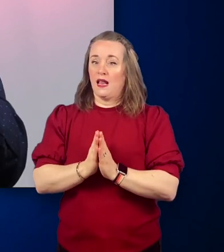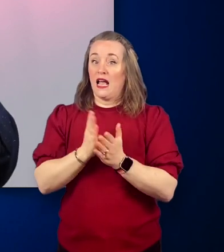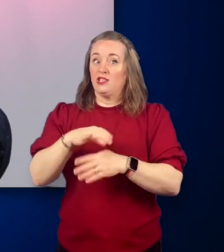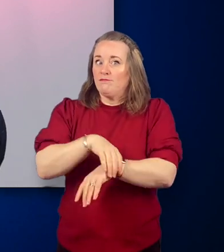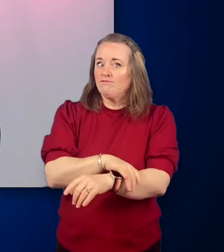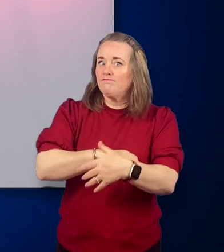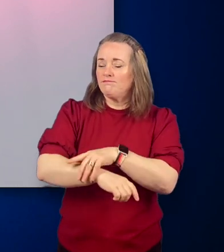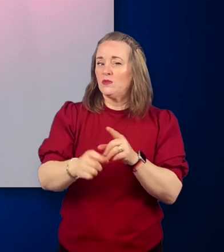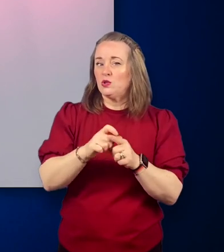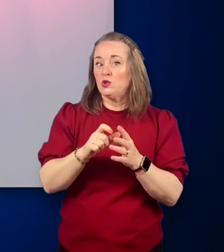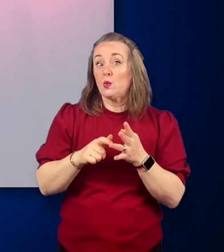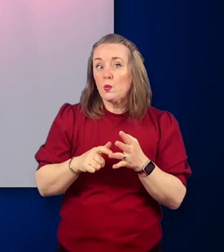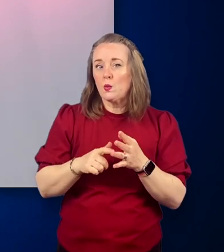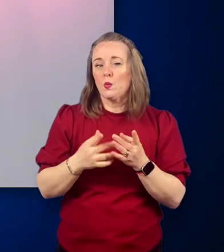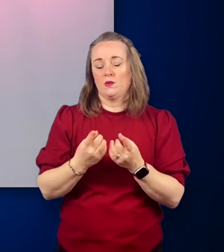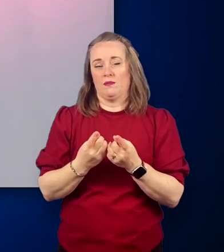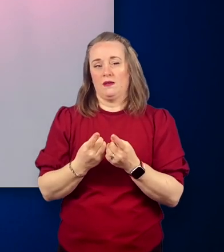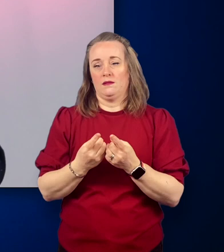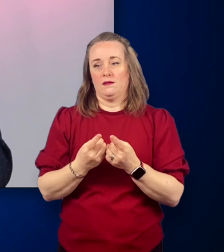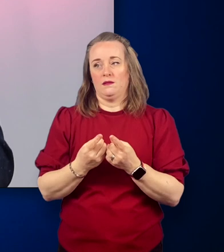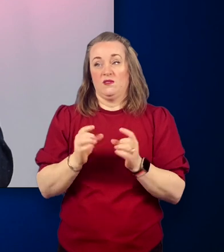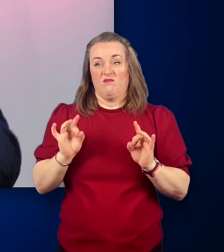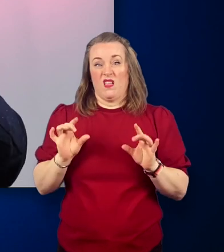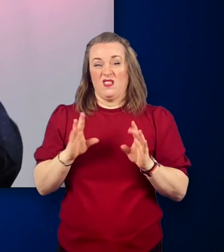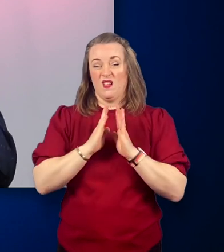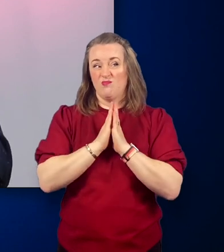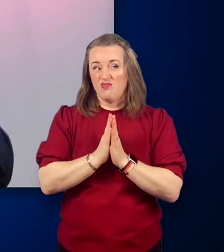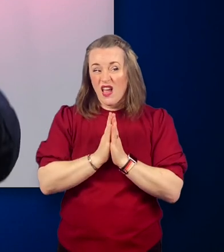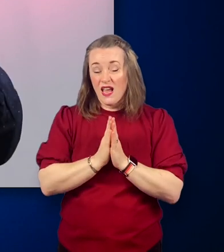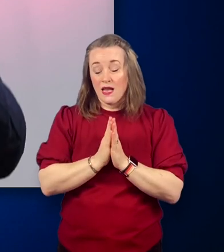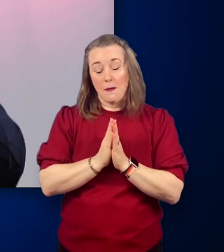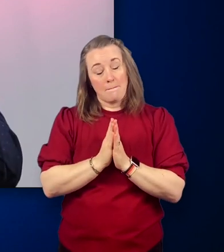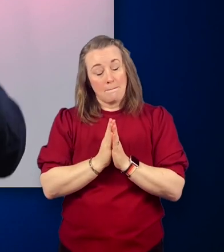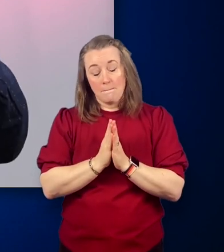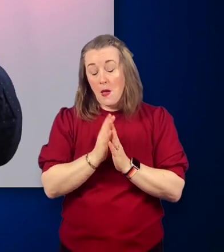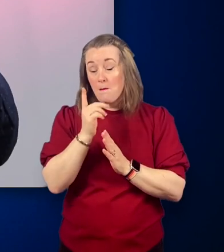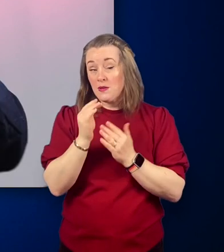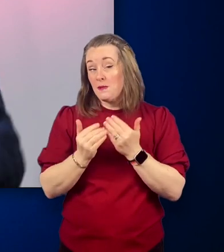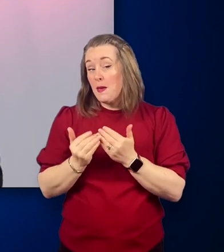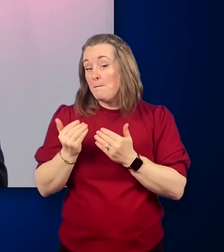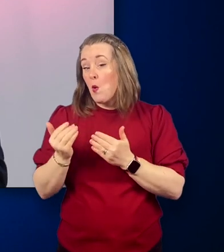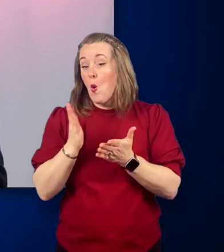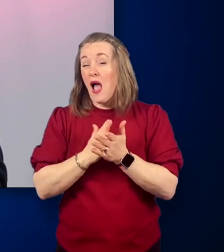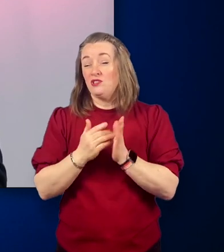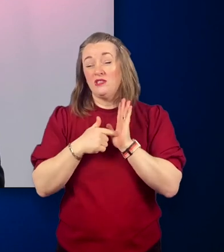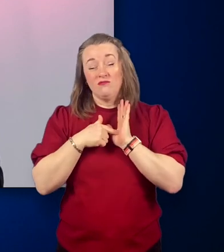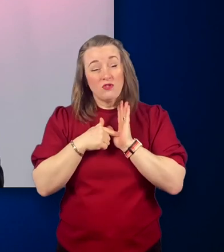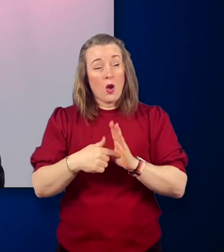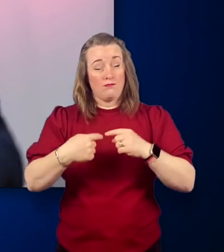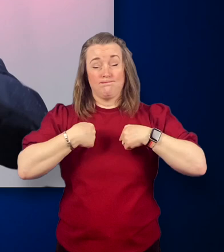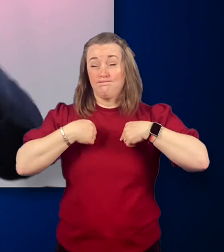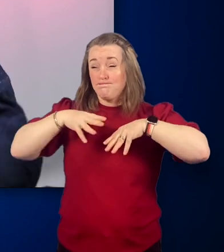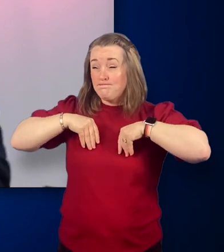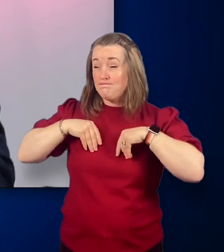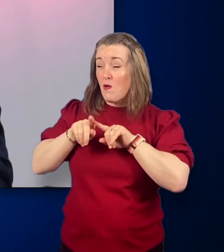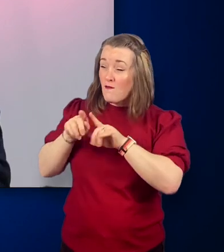And then not just pray, maybe as a mark of you're a follower of Jesus,